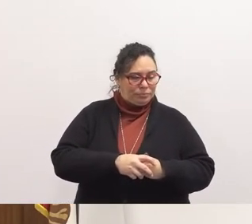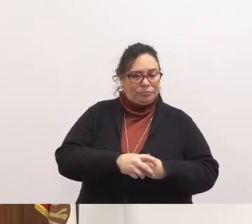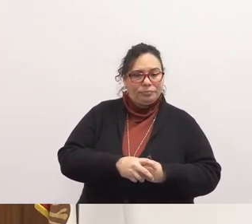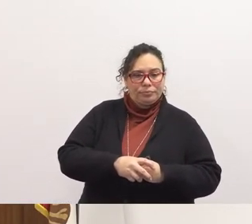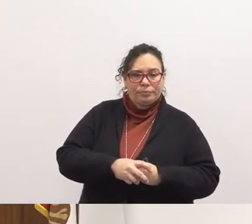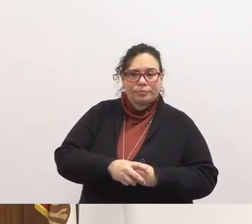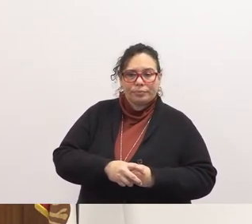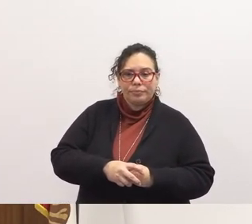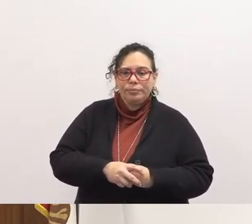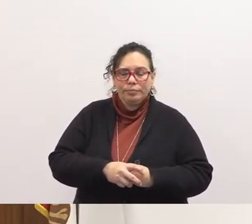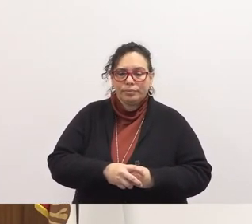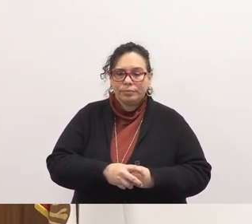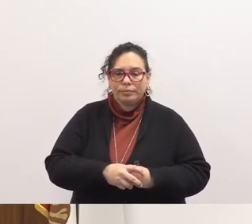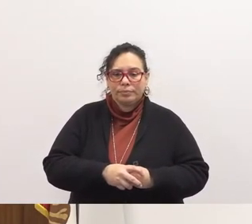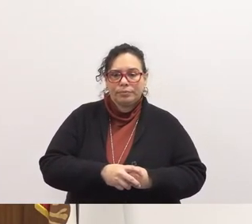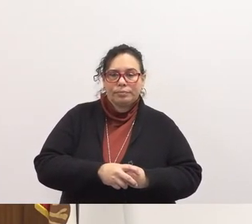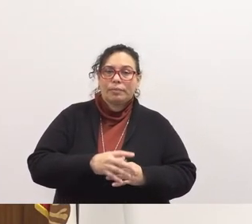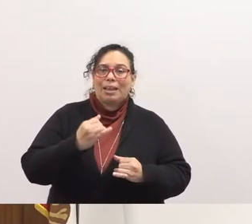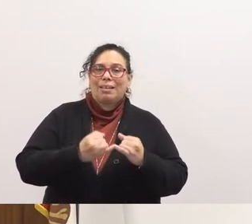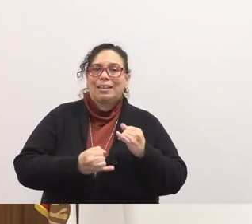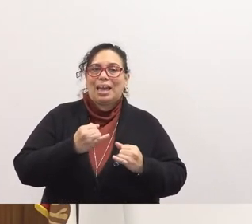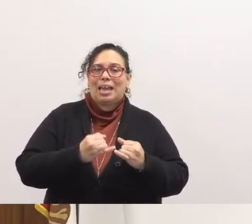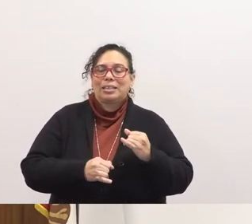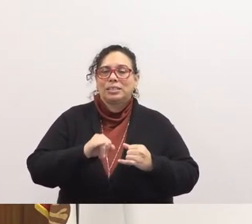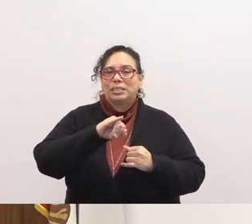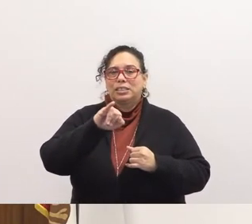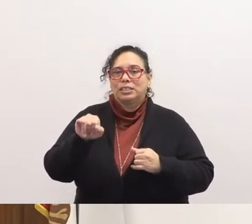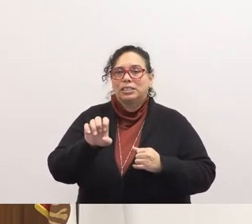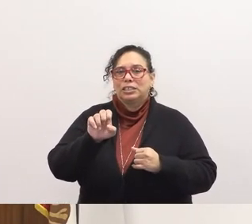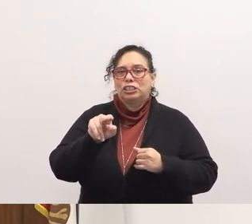And lastly, we have Jennifer.